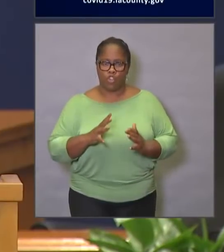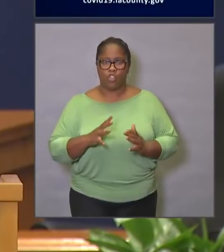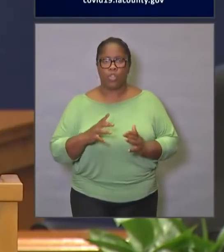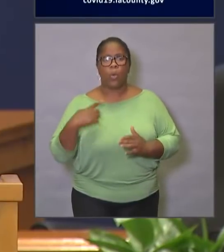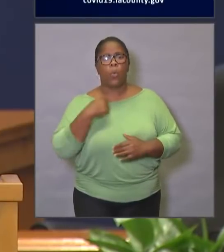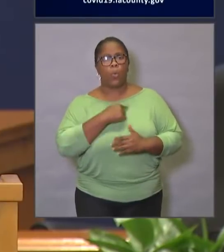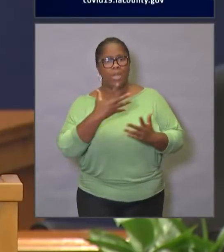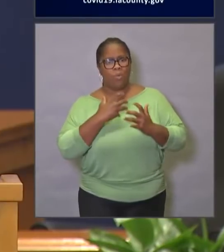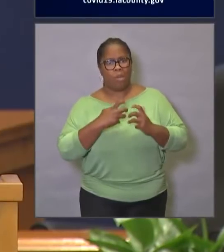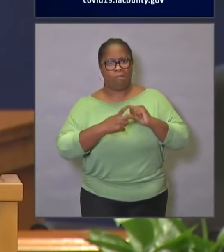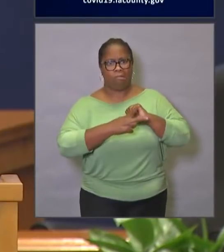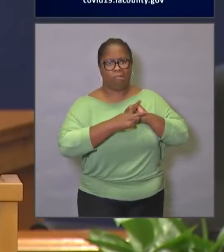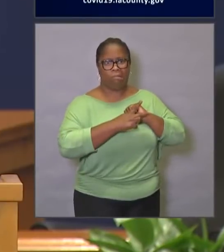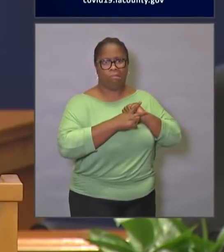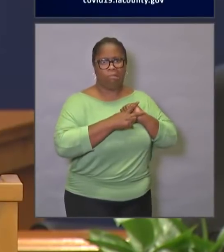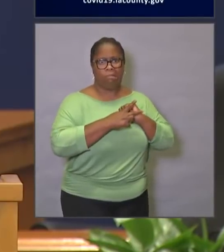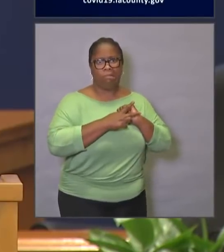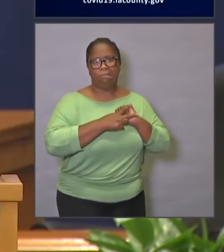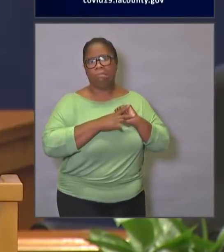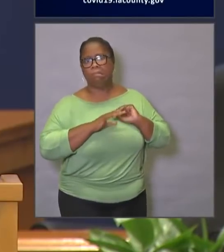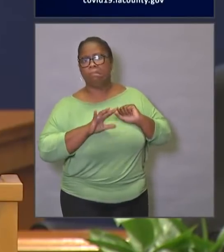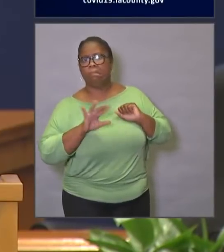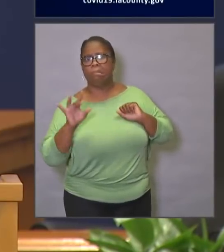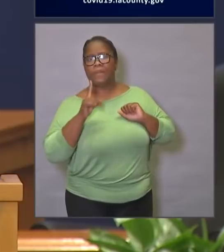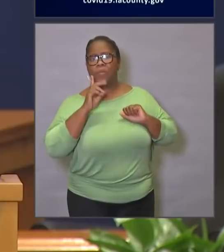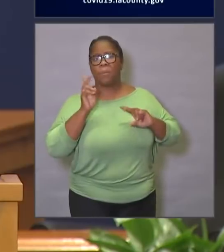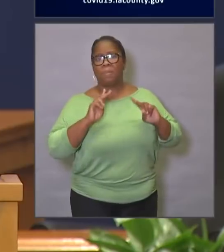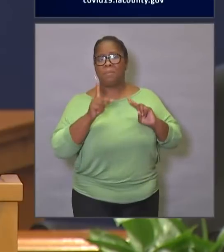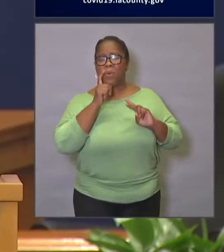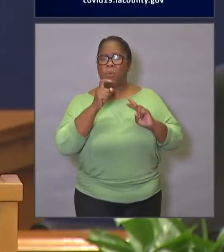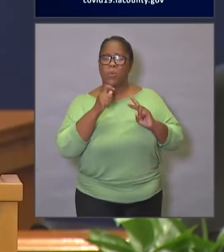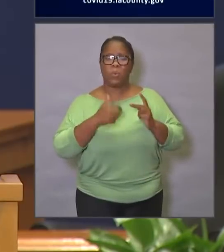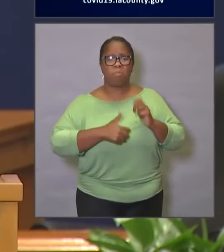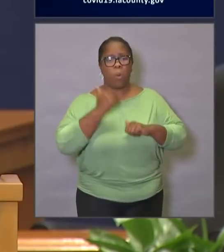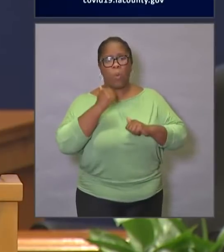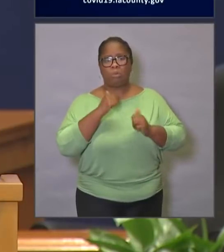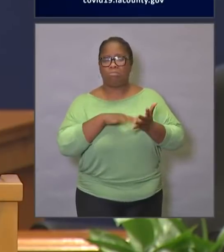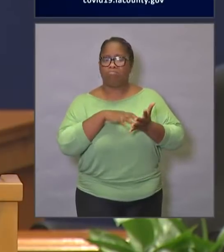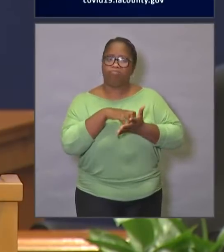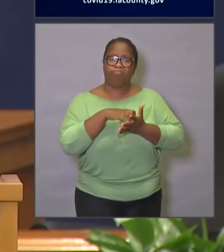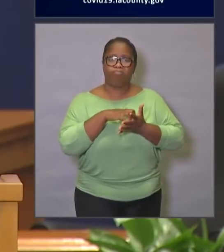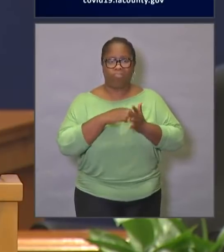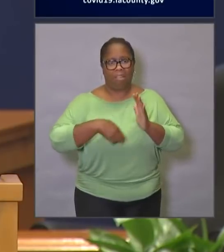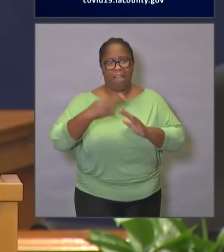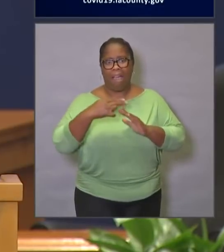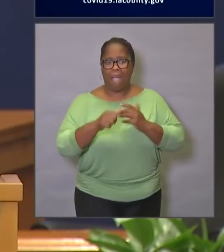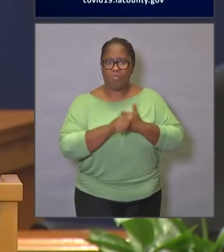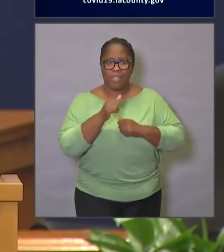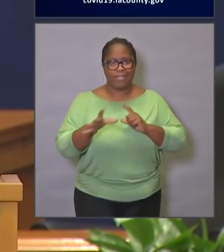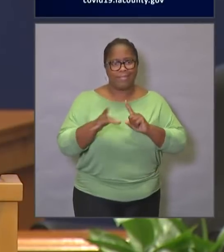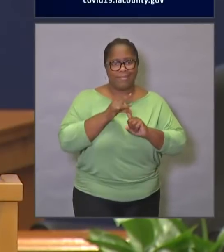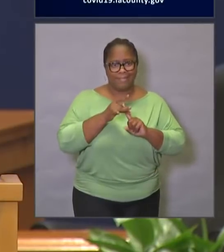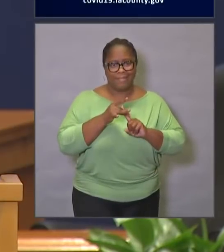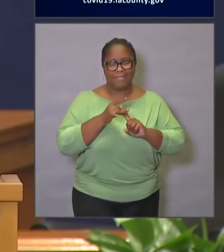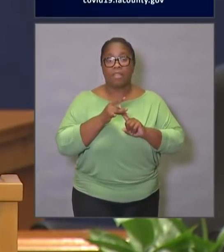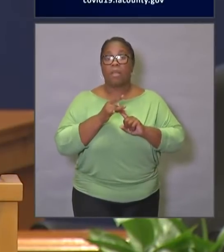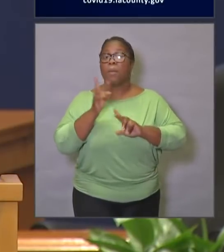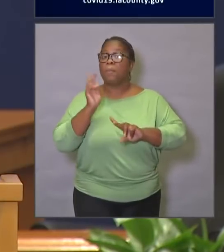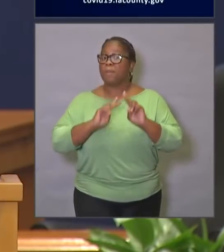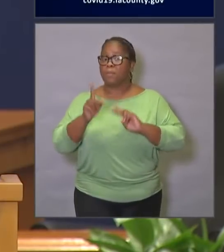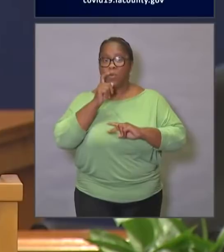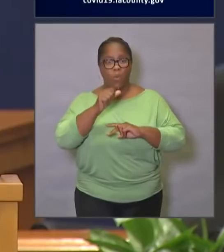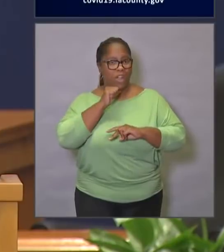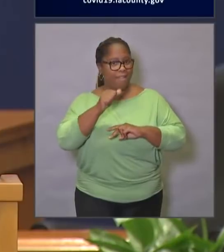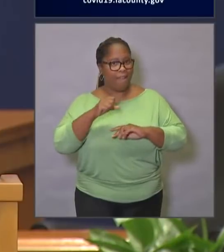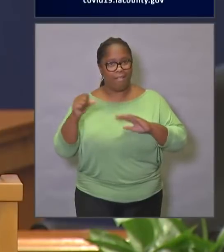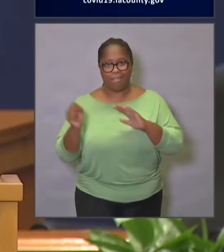specifically reserve the public capacity for those vulnerable communities who most need it and who aren't covered under the